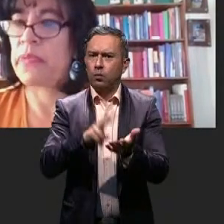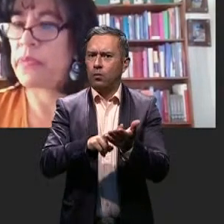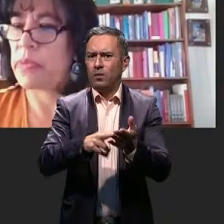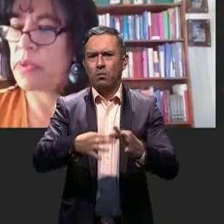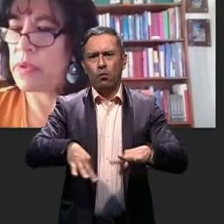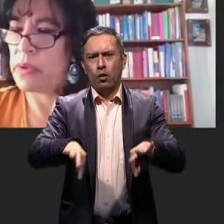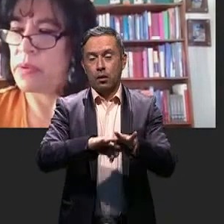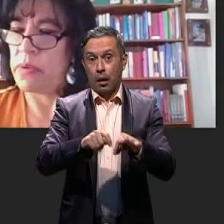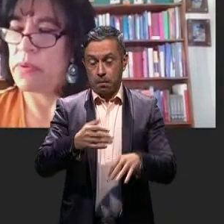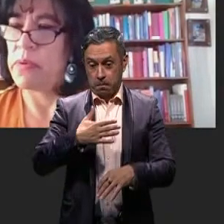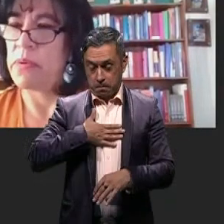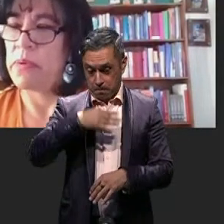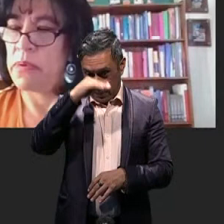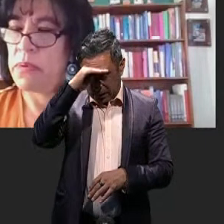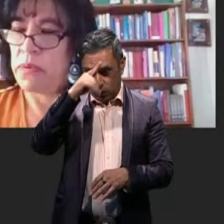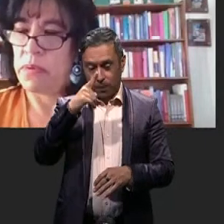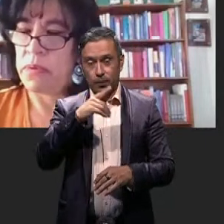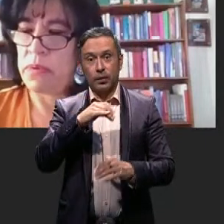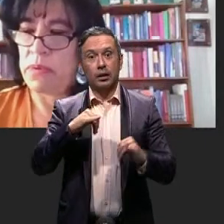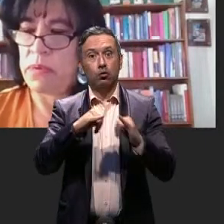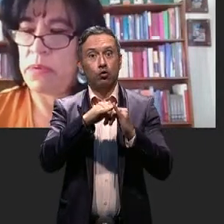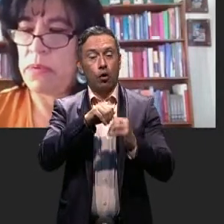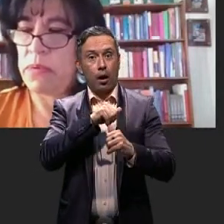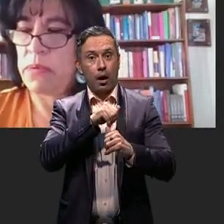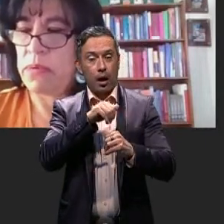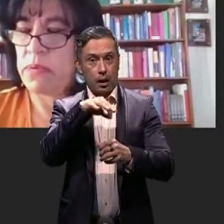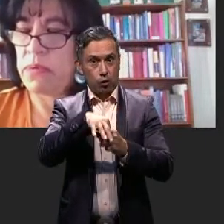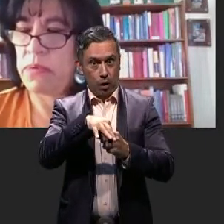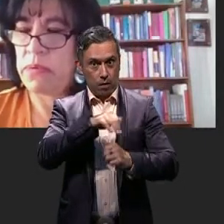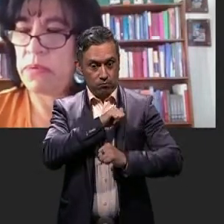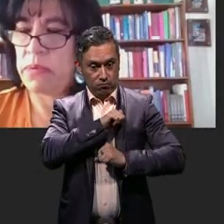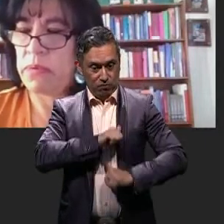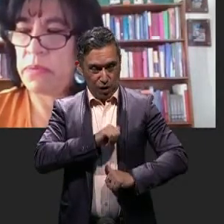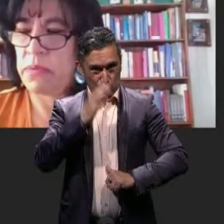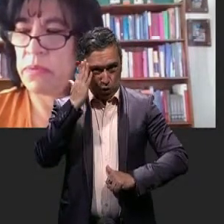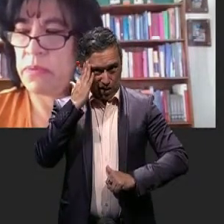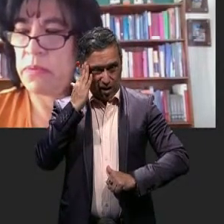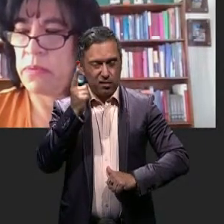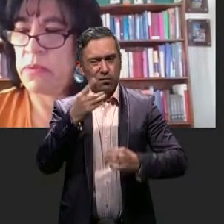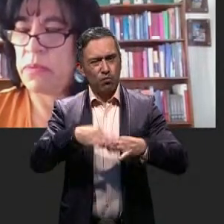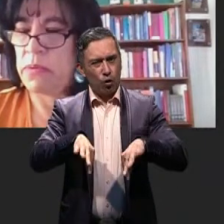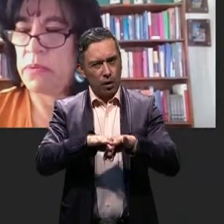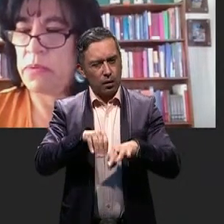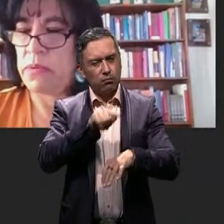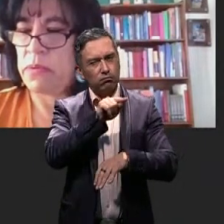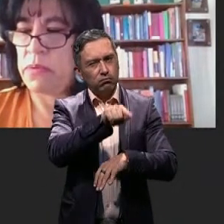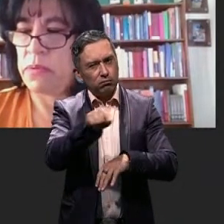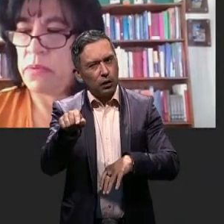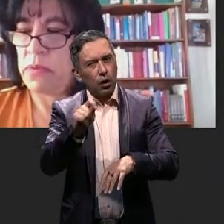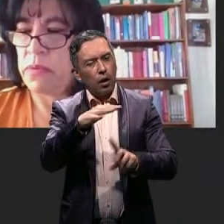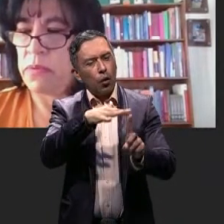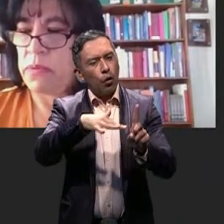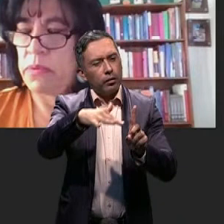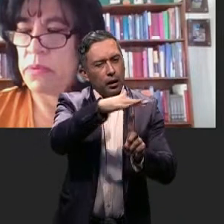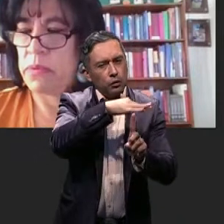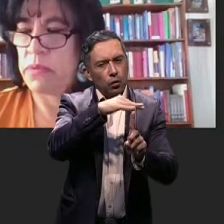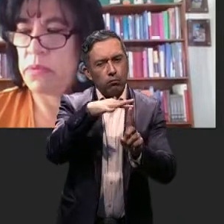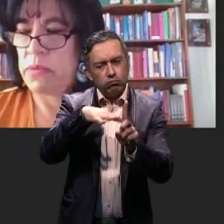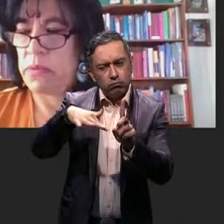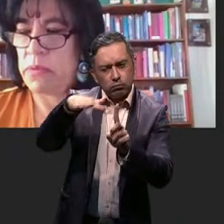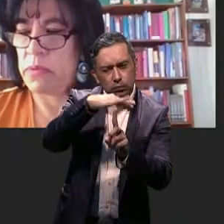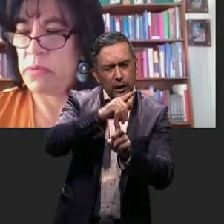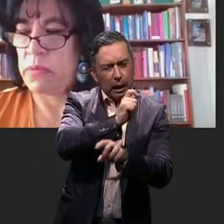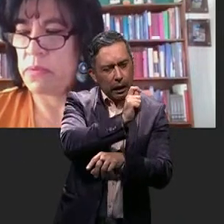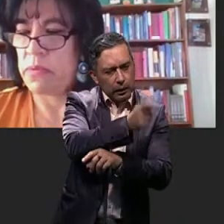as electoral authorities, we must understand each one of the contexts, and we have to take on